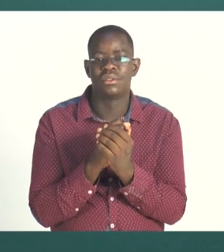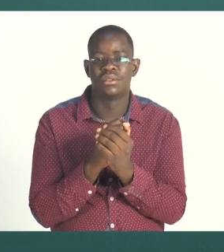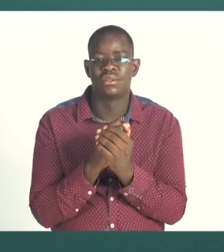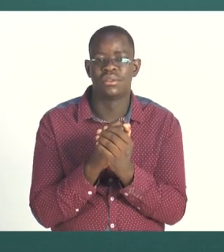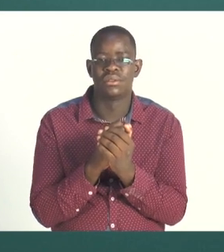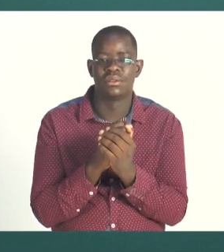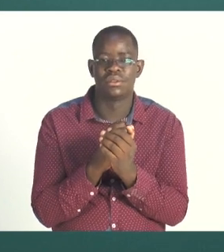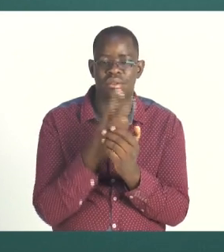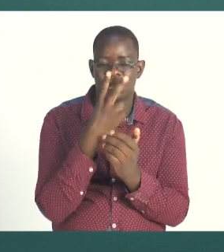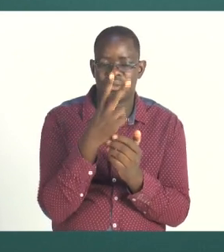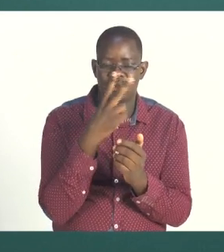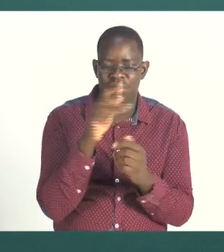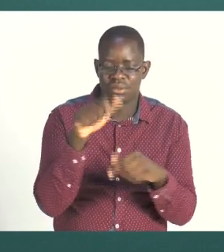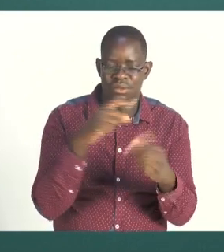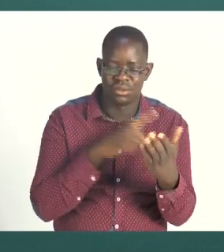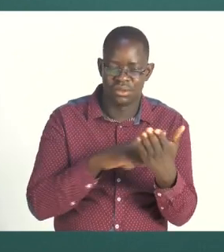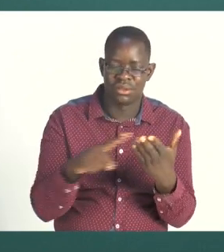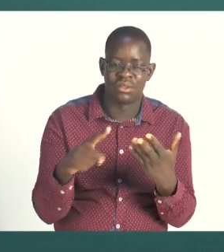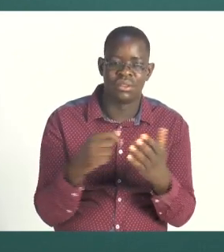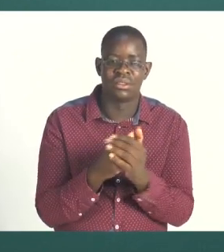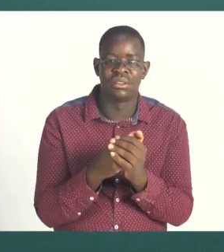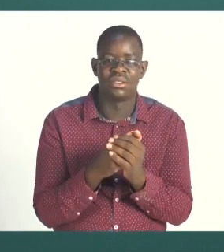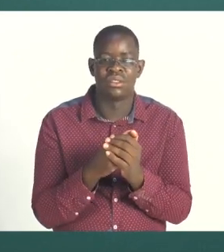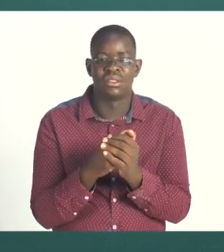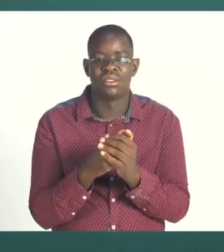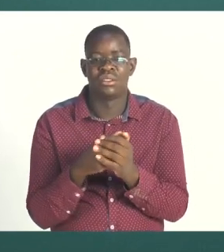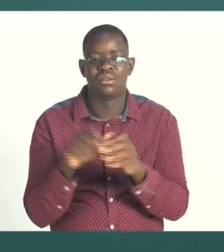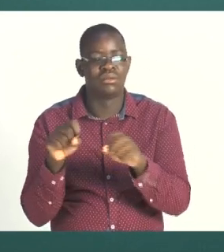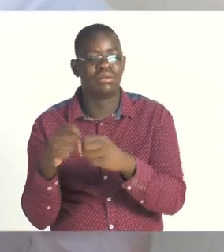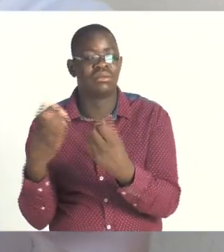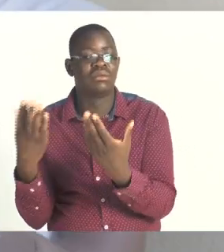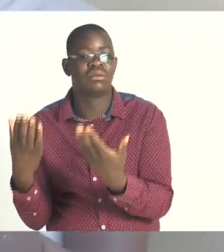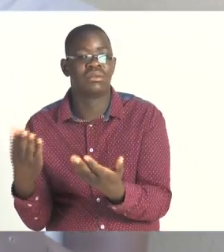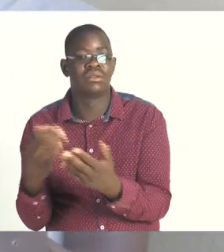I've discovered again this week when one of our gates broke.